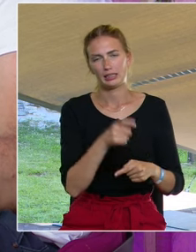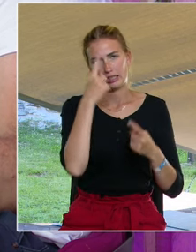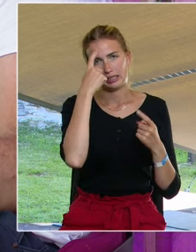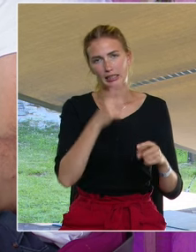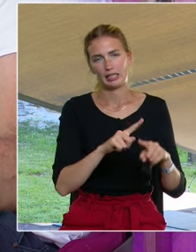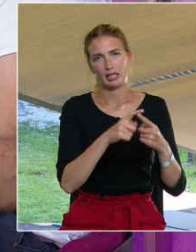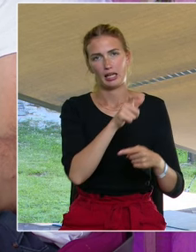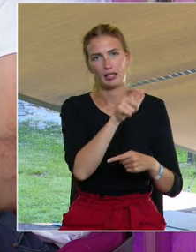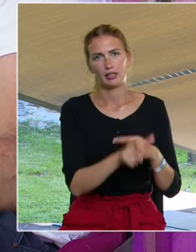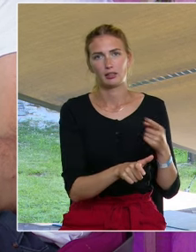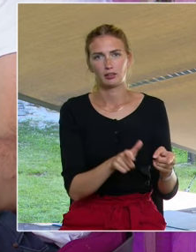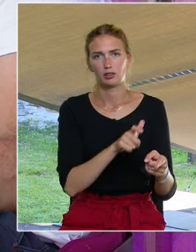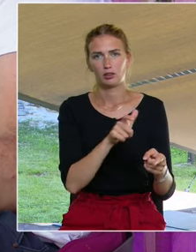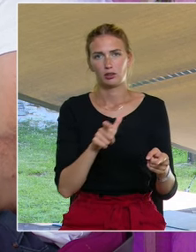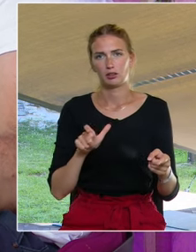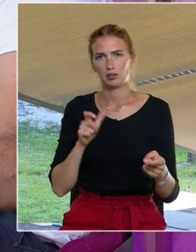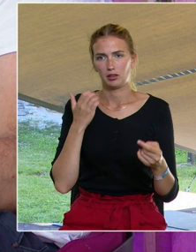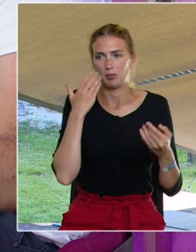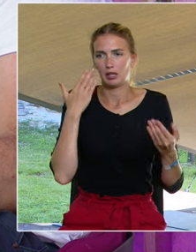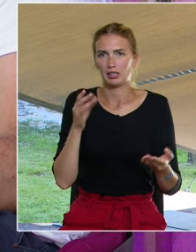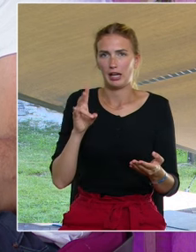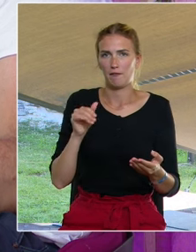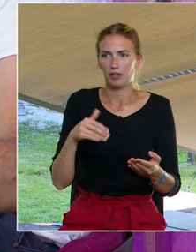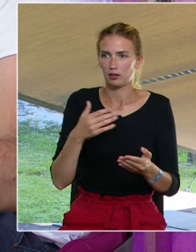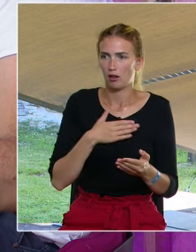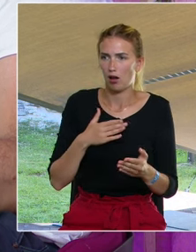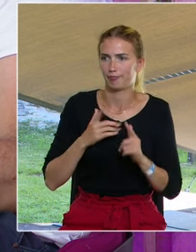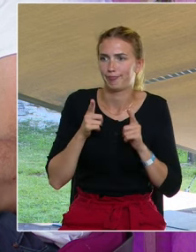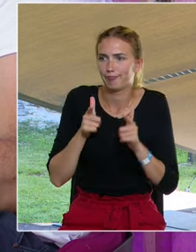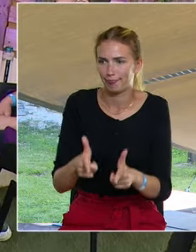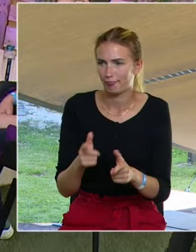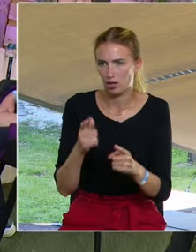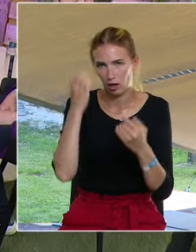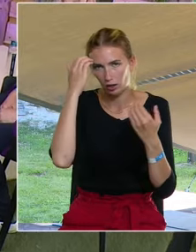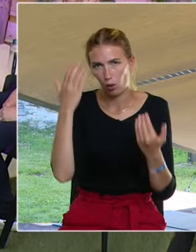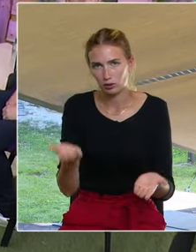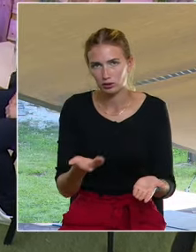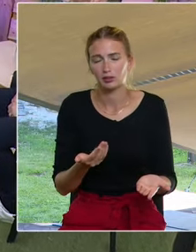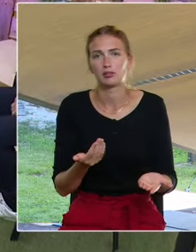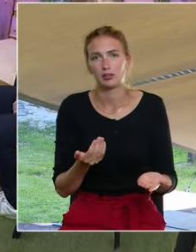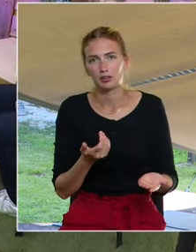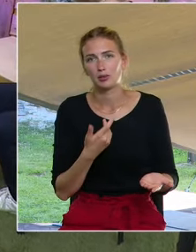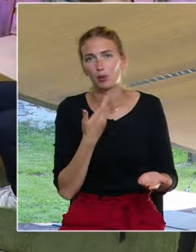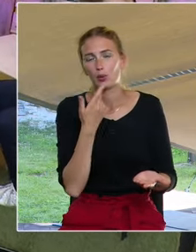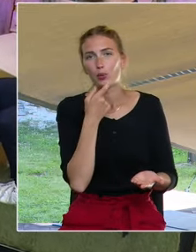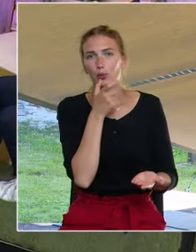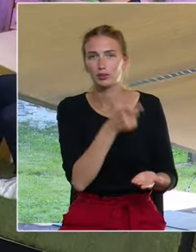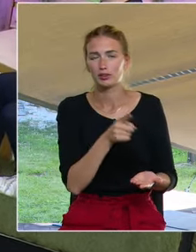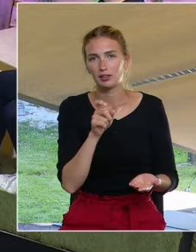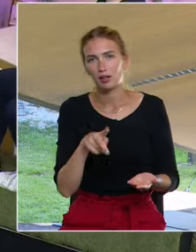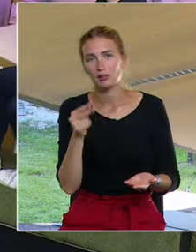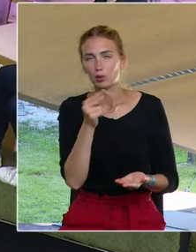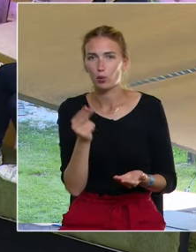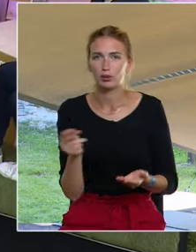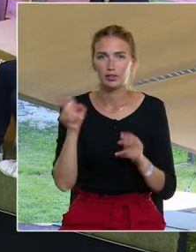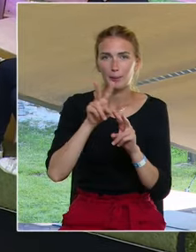the last 10 years learning how to 3D model as well as anybody else, you know? So, like, his skill set just doesn't have, like, a natural avenue